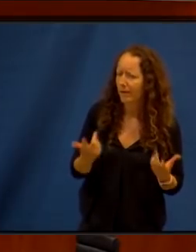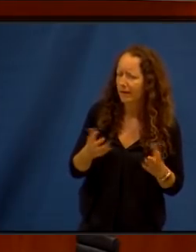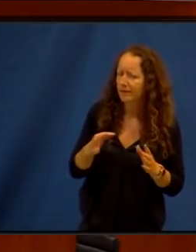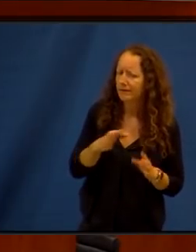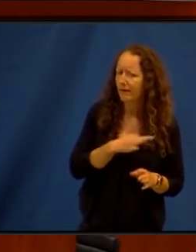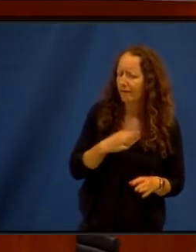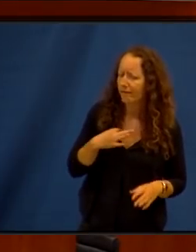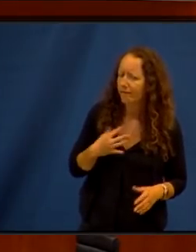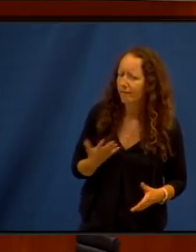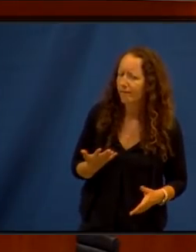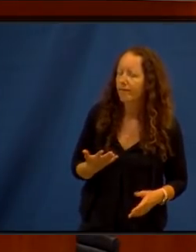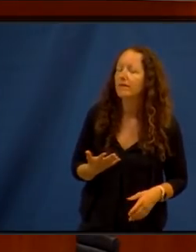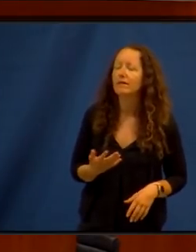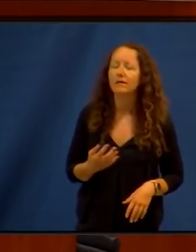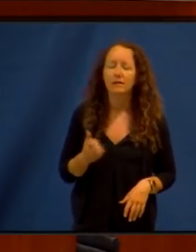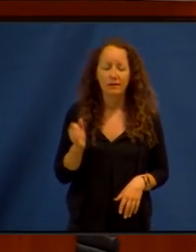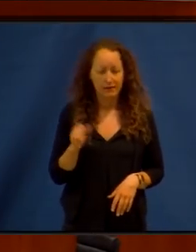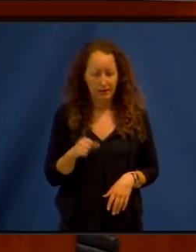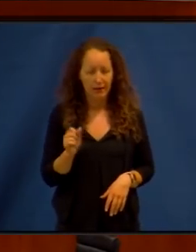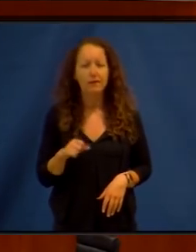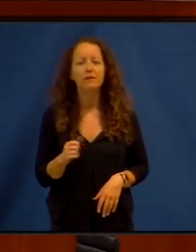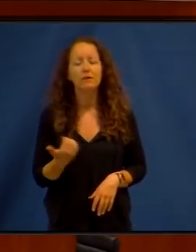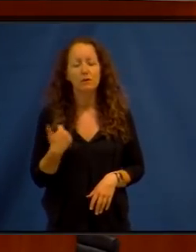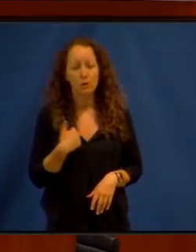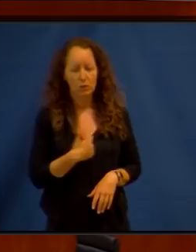Yes, we would know also that there's,